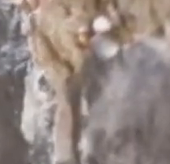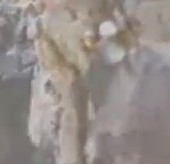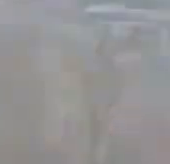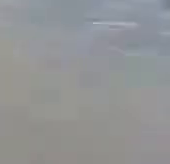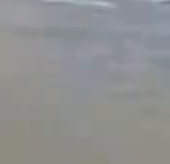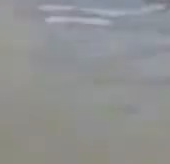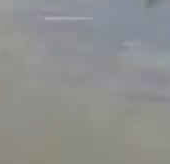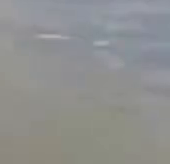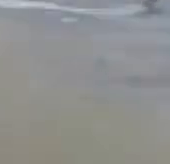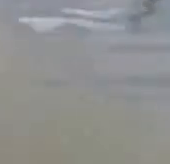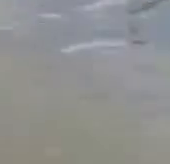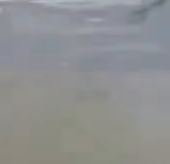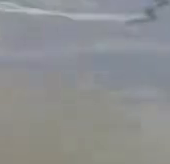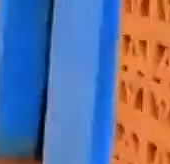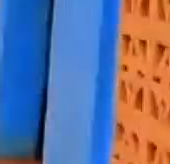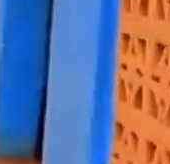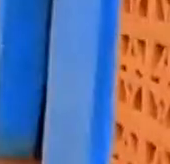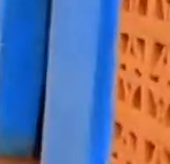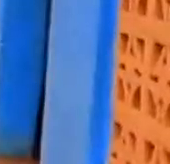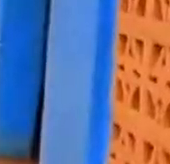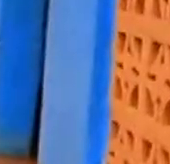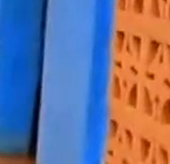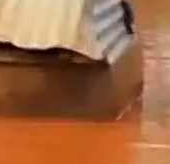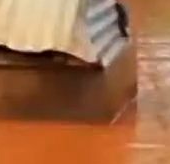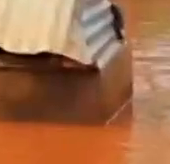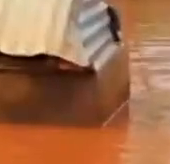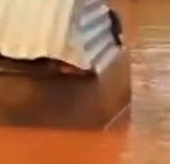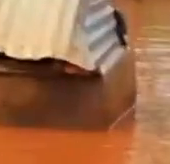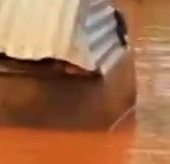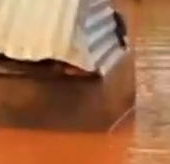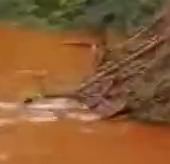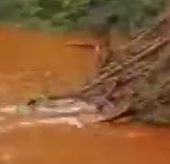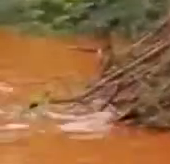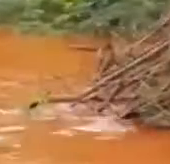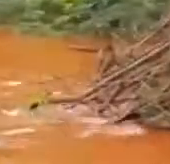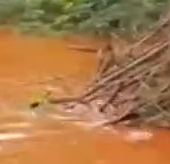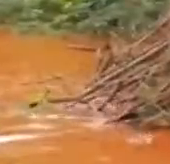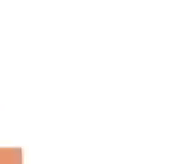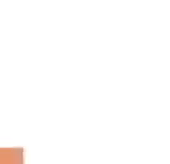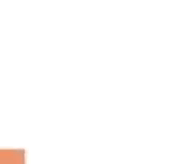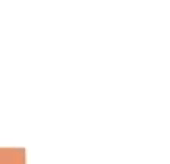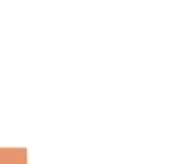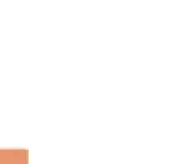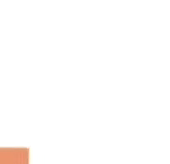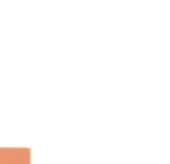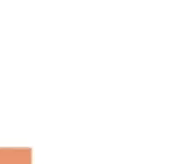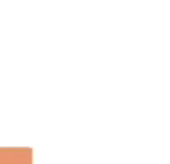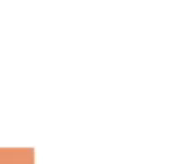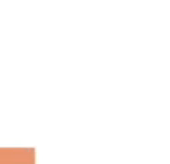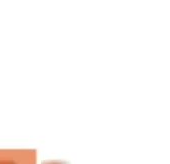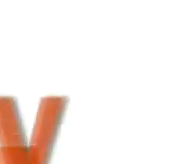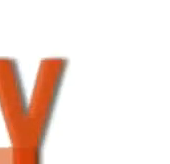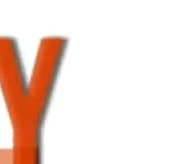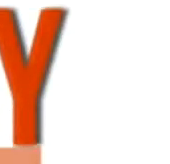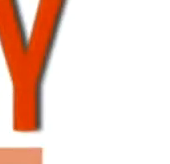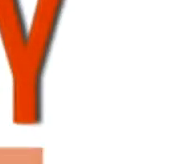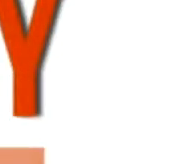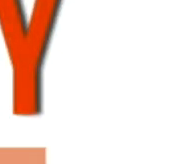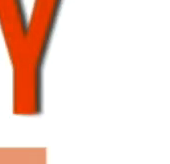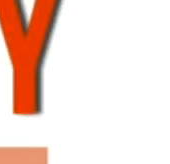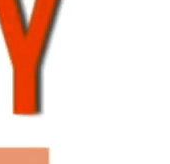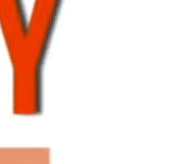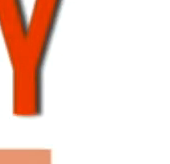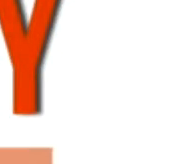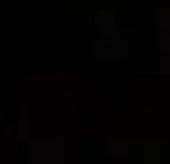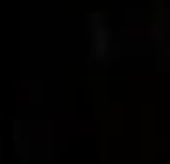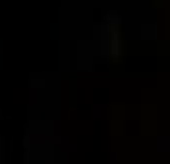In a world filled with uncertainty, there is one thing we can always count on: the power of compassion and